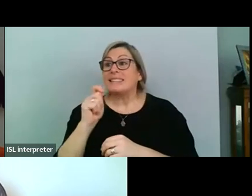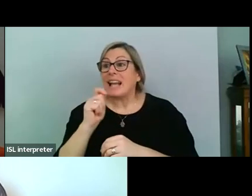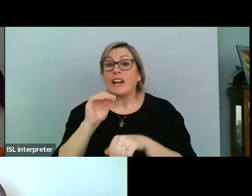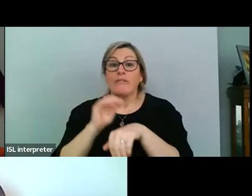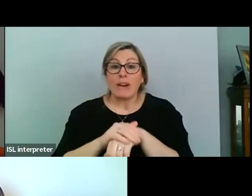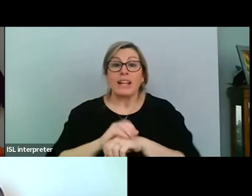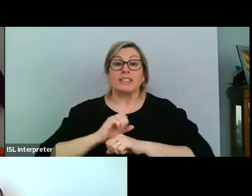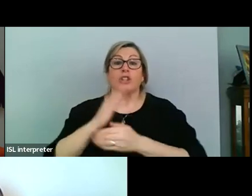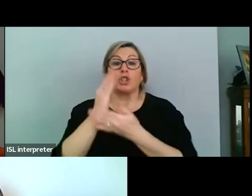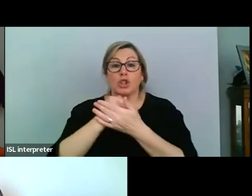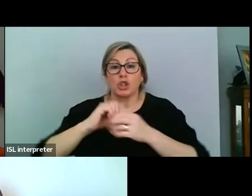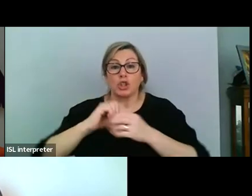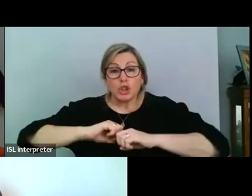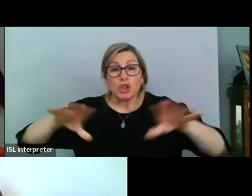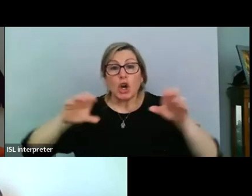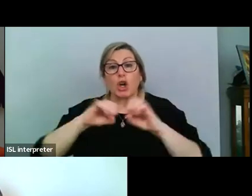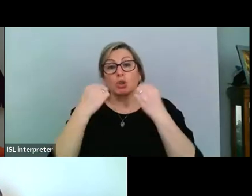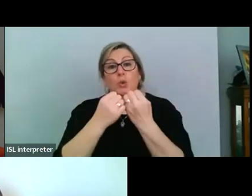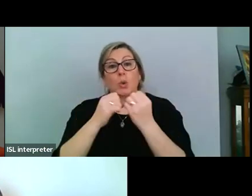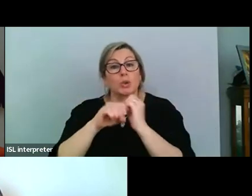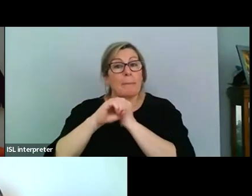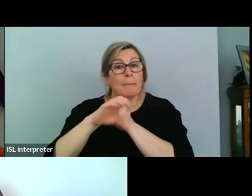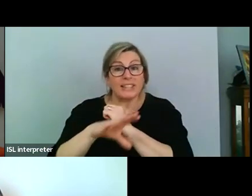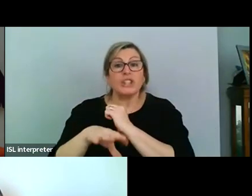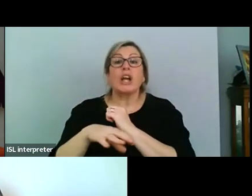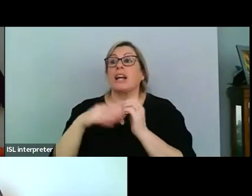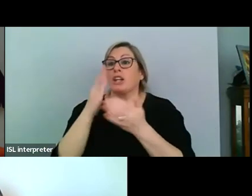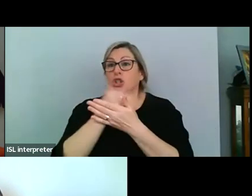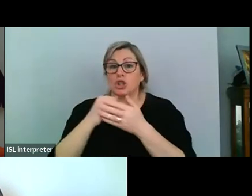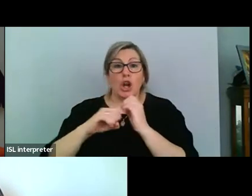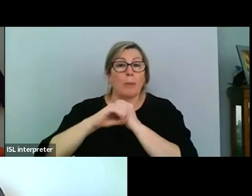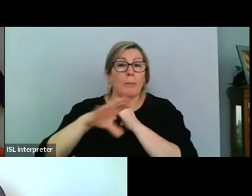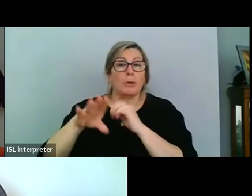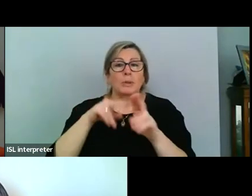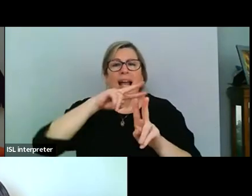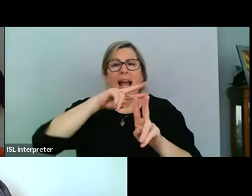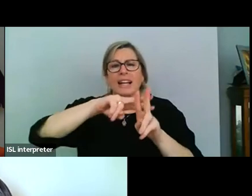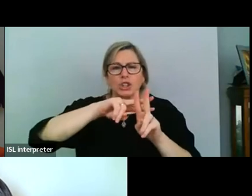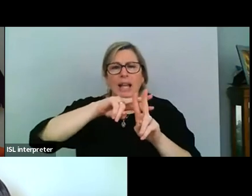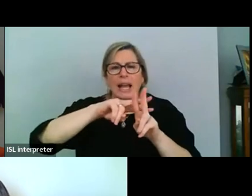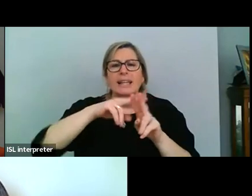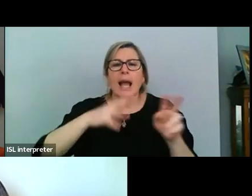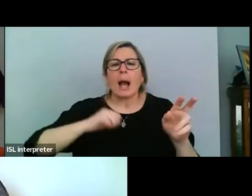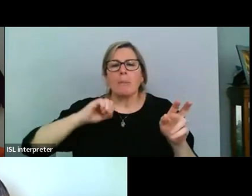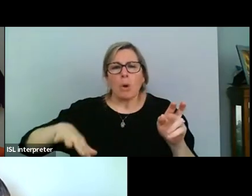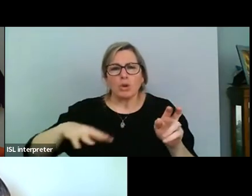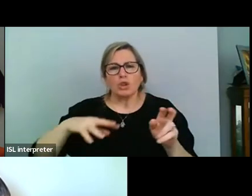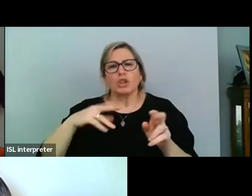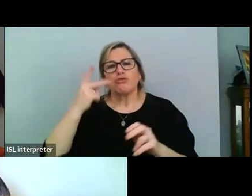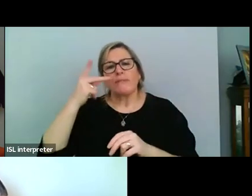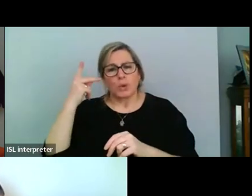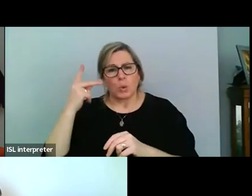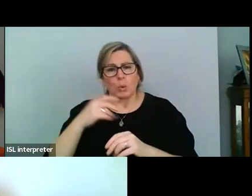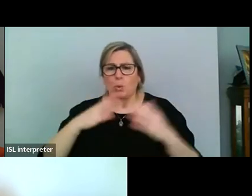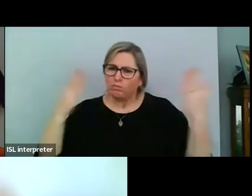media, share our posts with the hashtag abortion review, and let's keep that